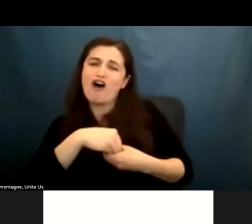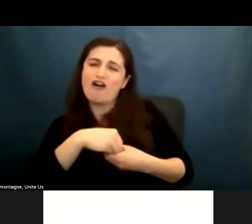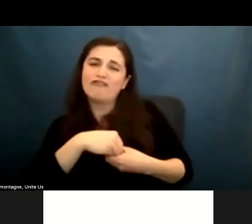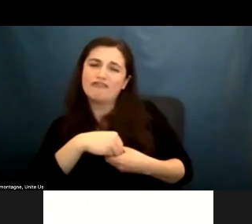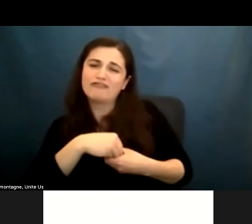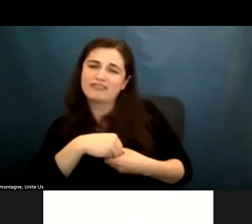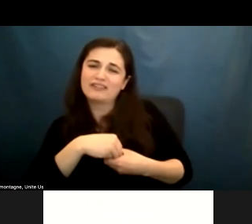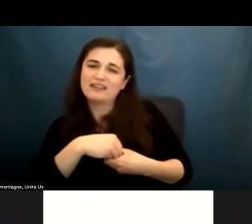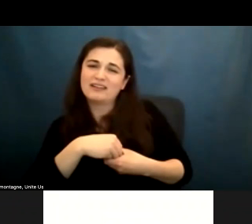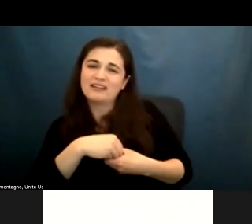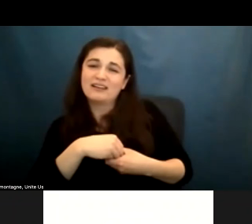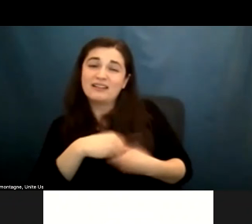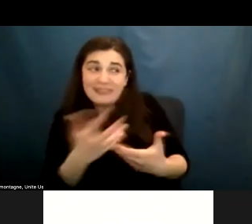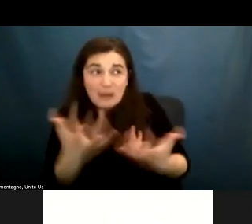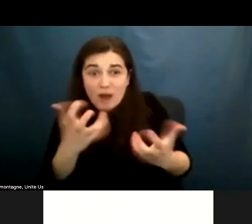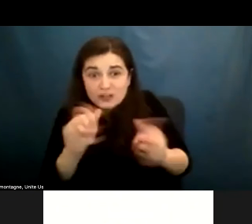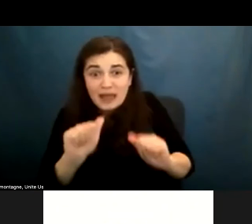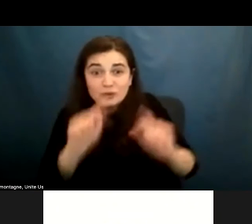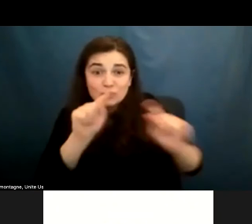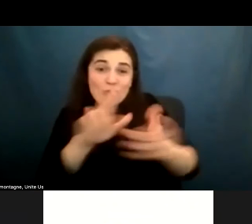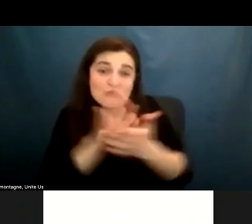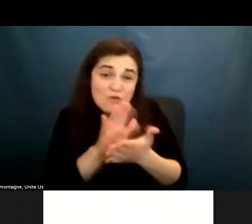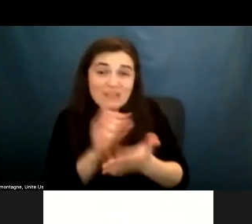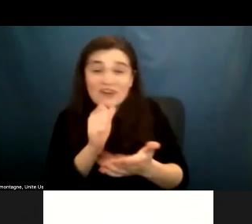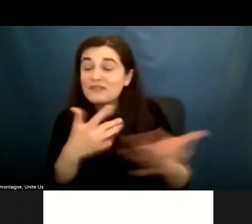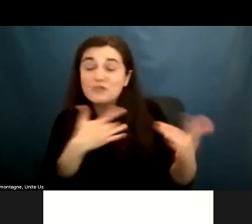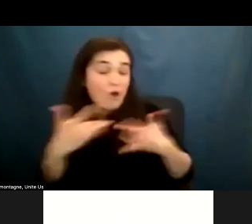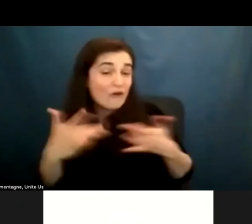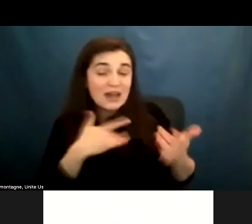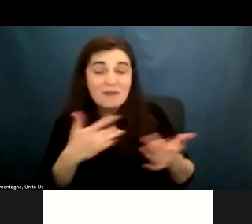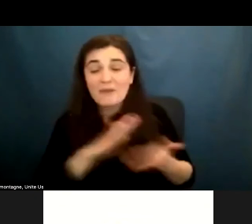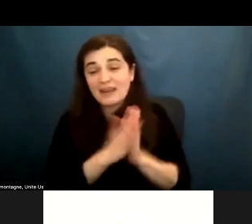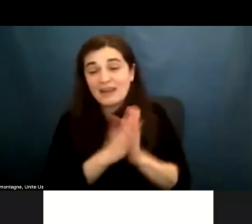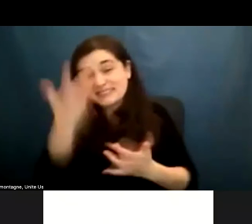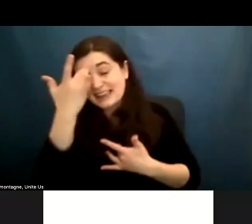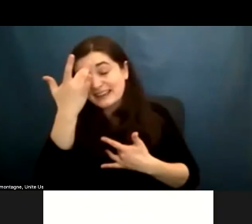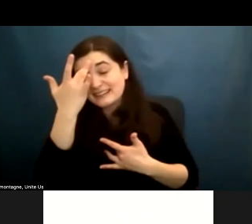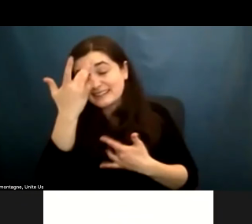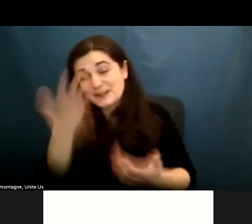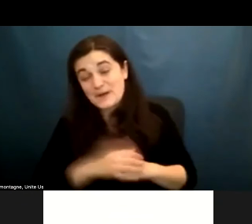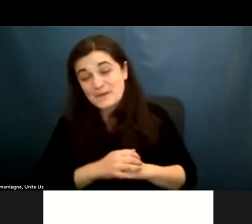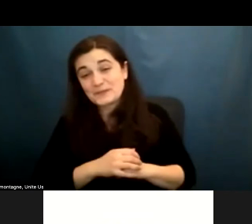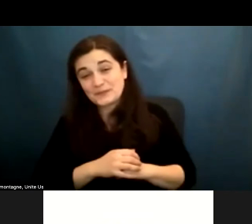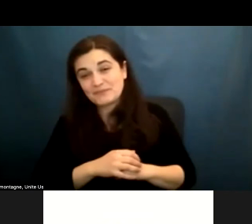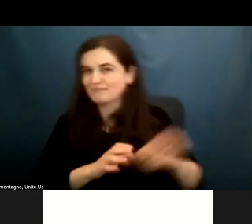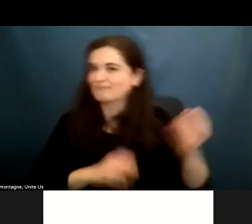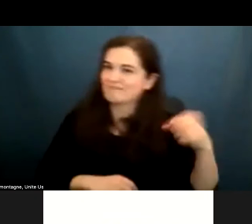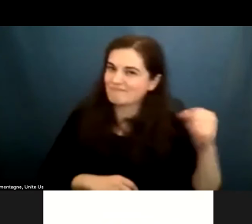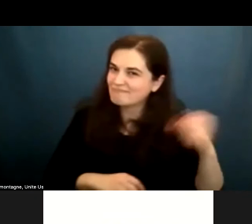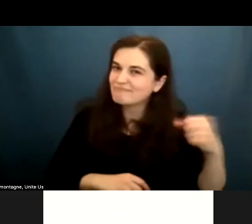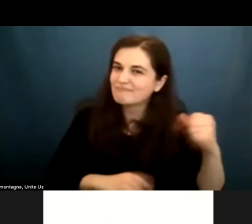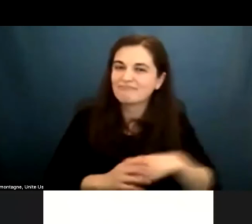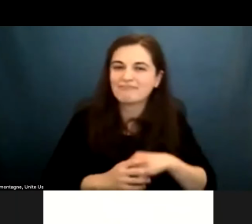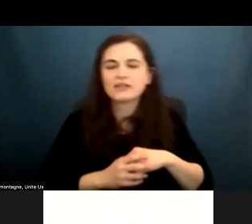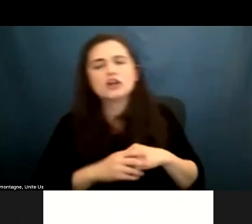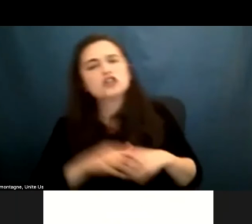too. Like they want to be able to go to school and not have to worry about getting sick. Yeah. Yeah. So you